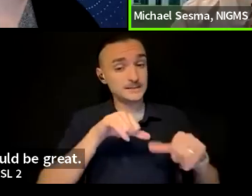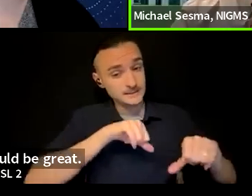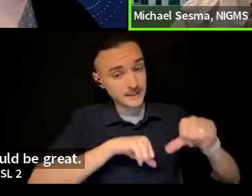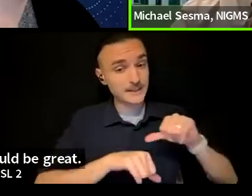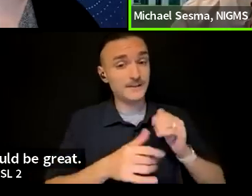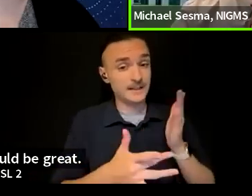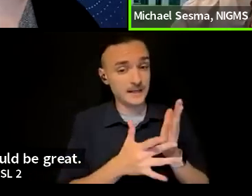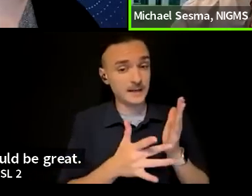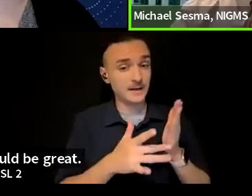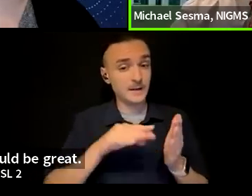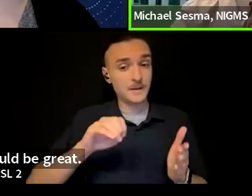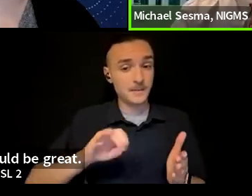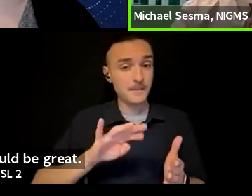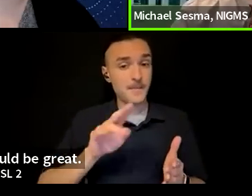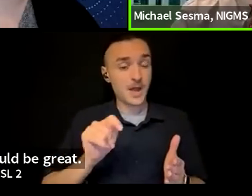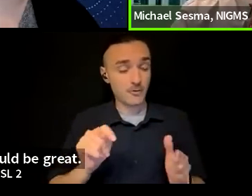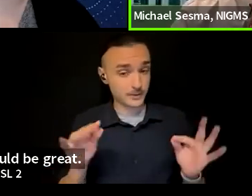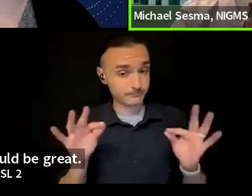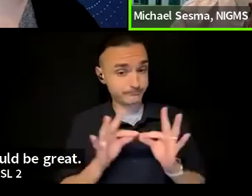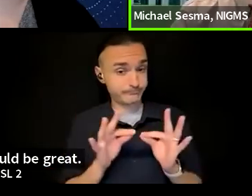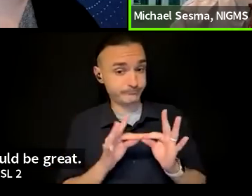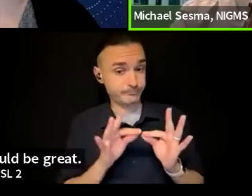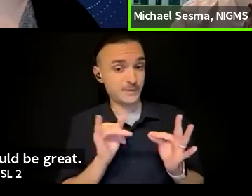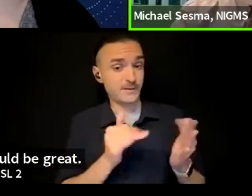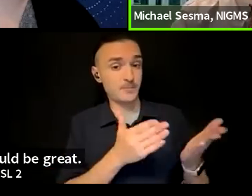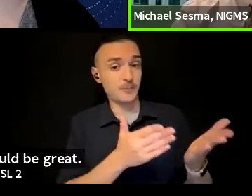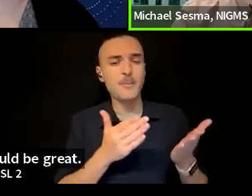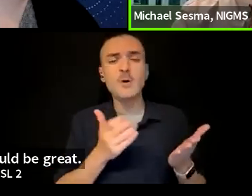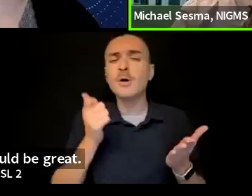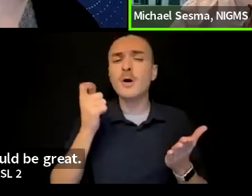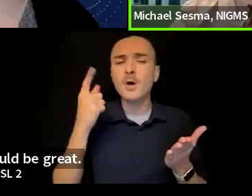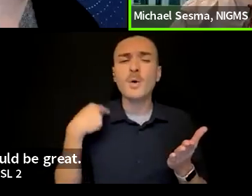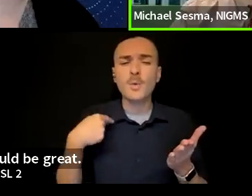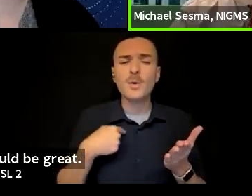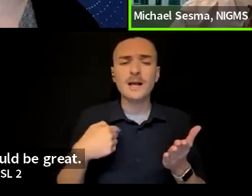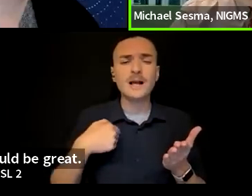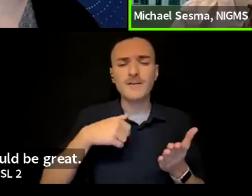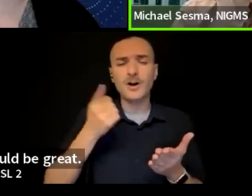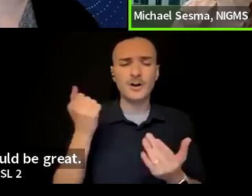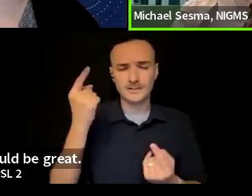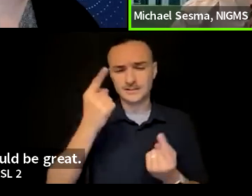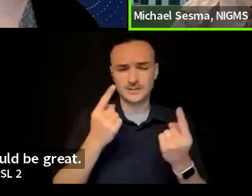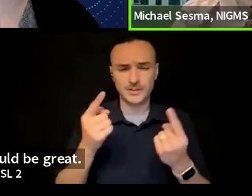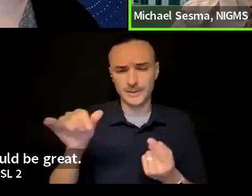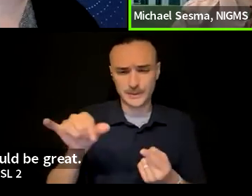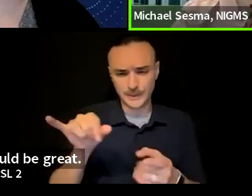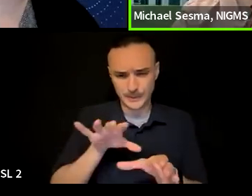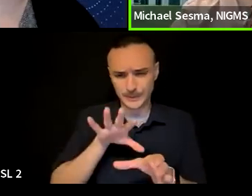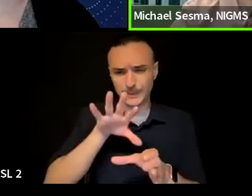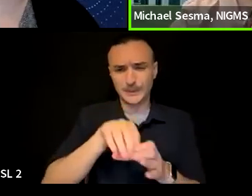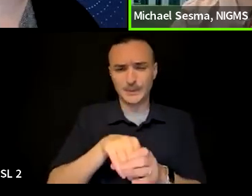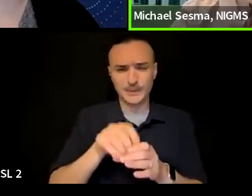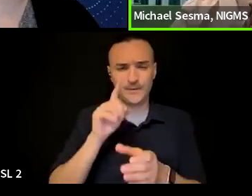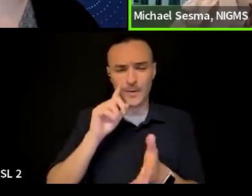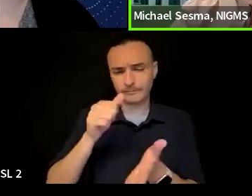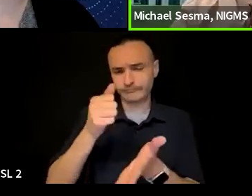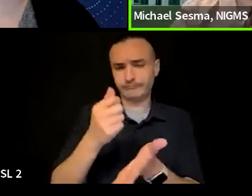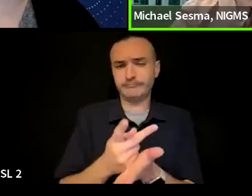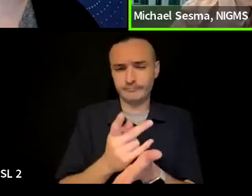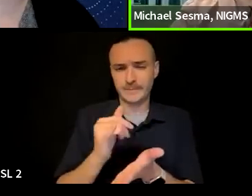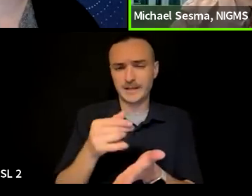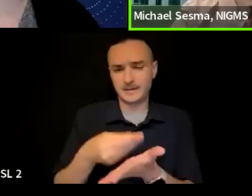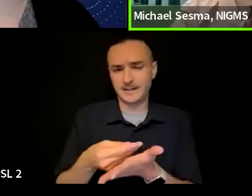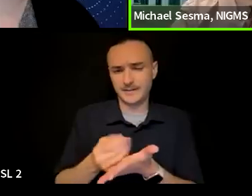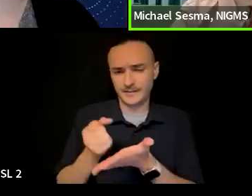I would tell you that that's not the only consideration when we make a decision about recommending a grant for funding. We look at how does